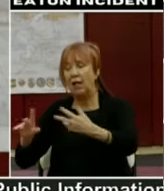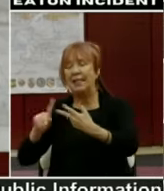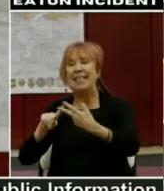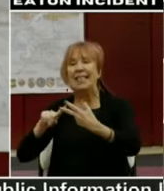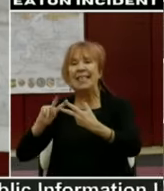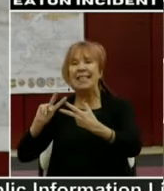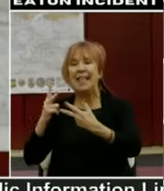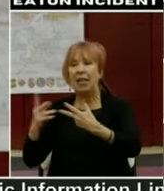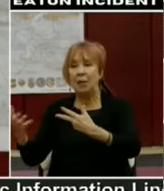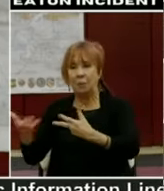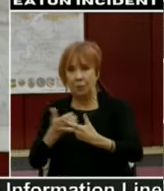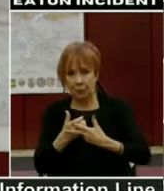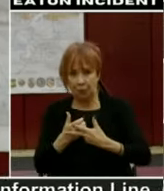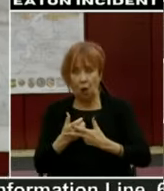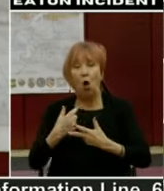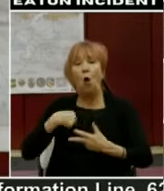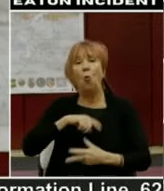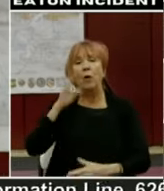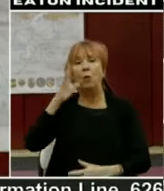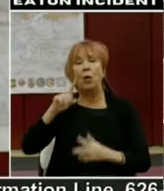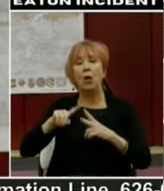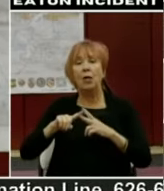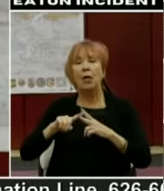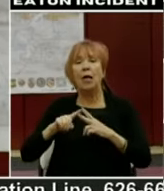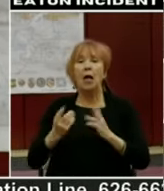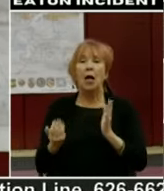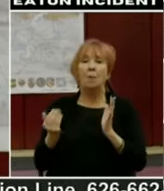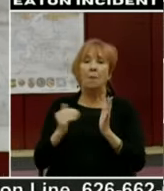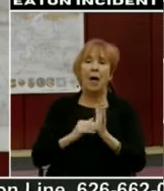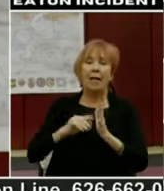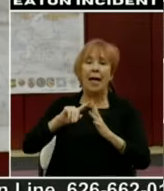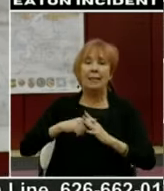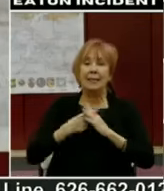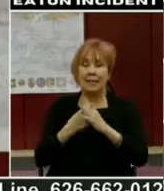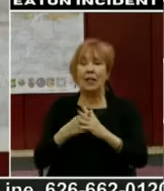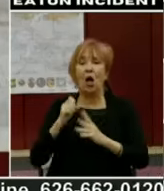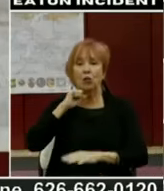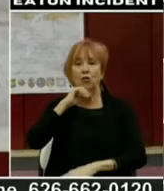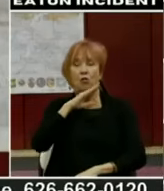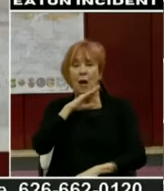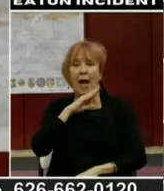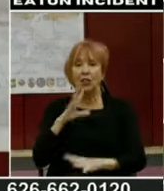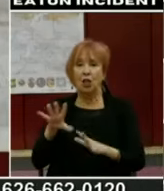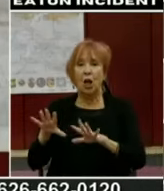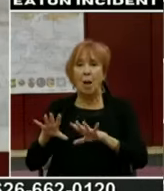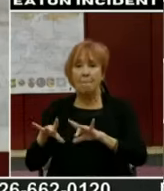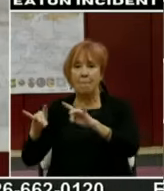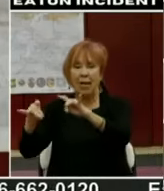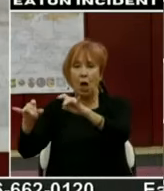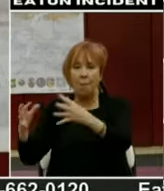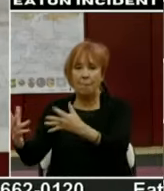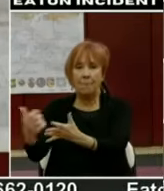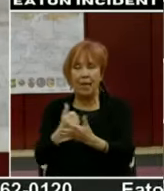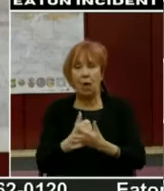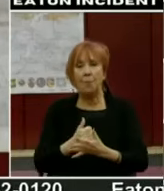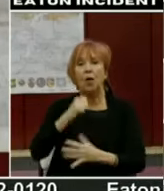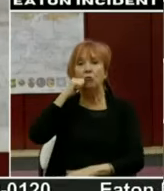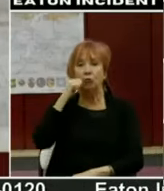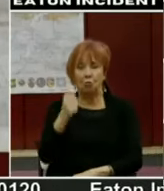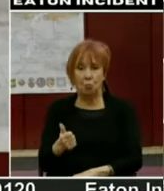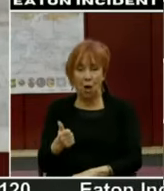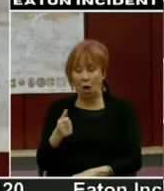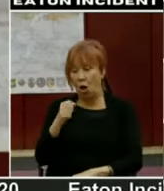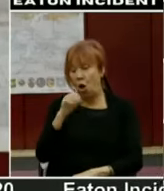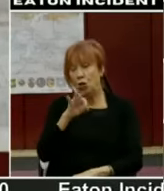your trash pickup tomorrow. So if anybody is residing in their home, partially damaged, or if you had put trash out before you left your